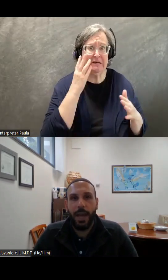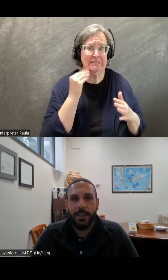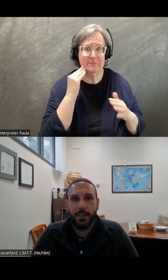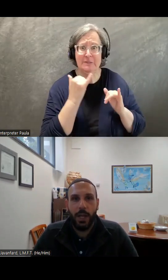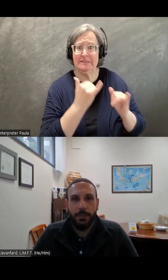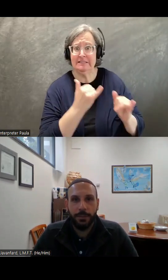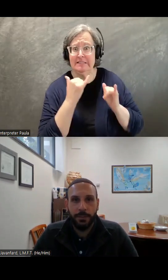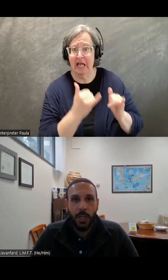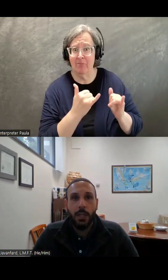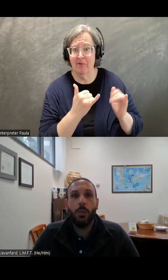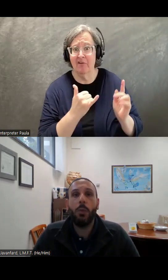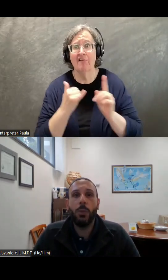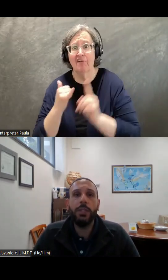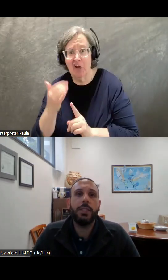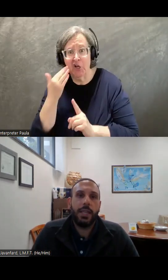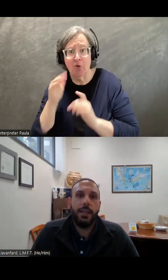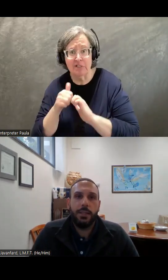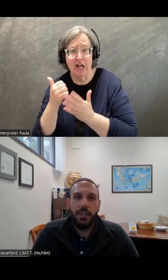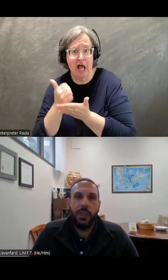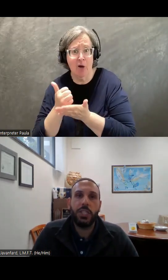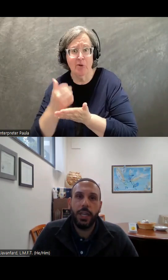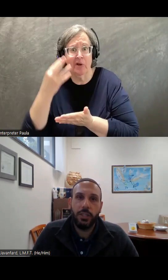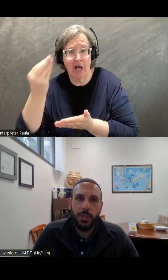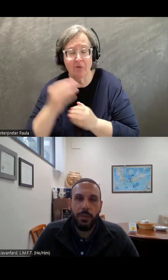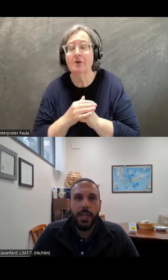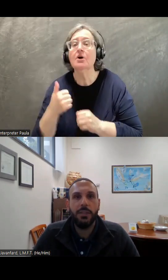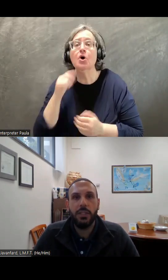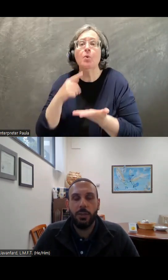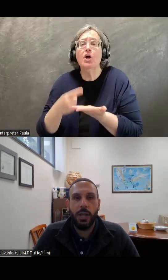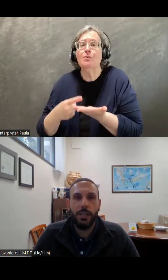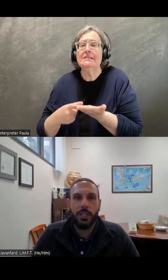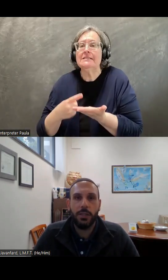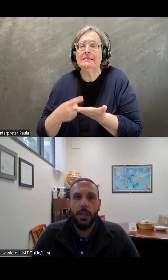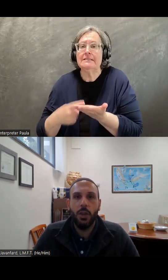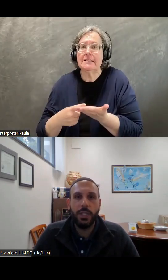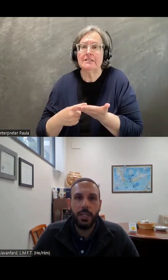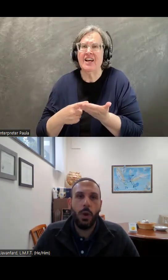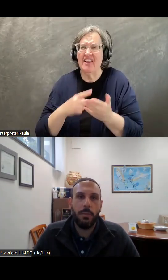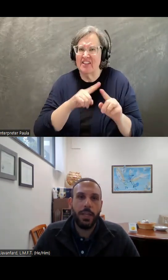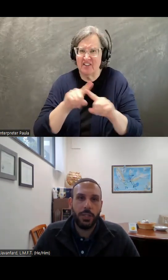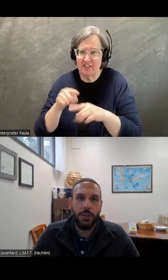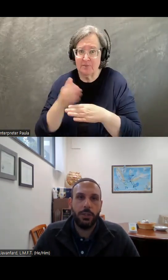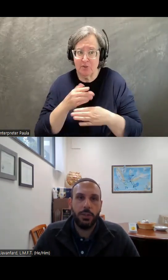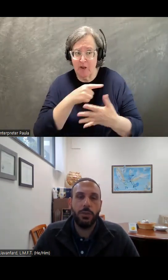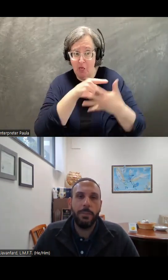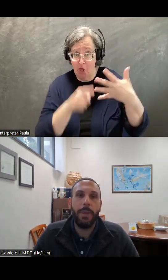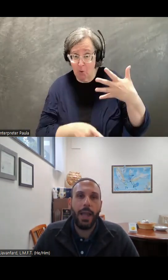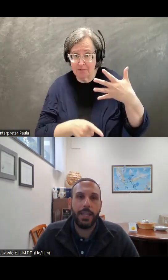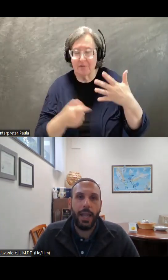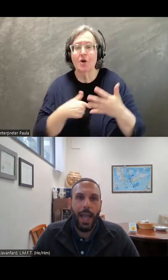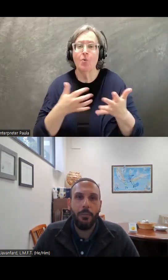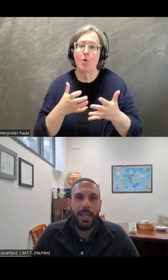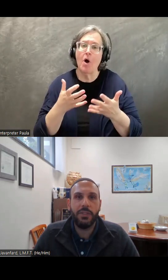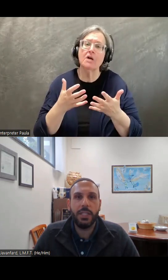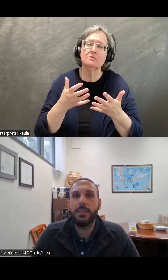in the past as well. So while we will discuss the differentiation between many of these terminologies, we did want to make sure to